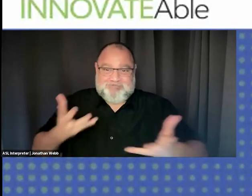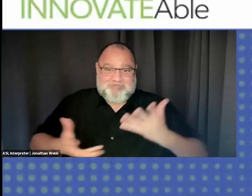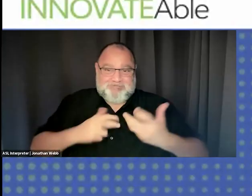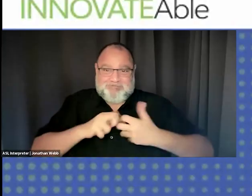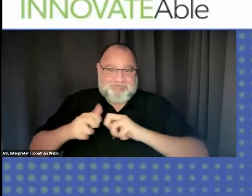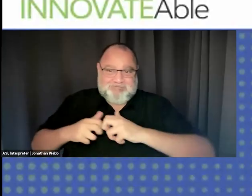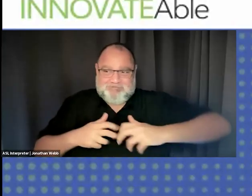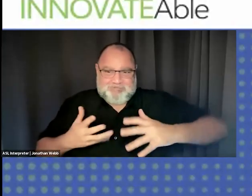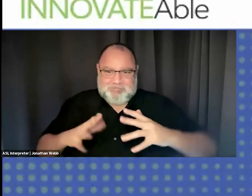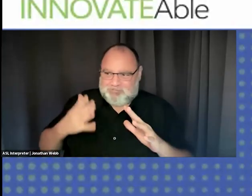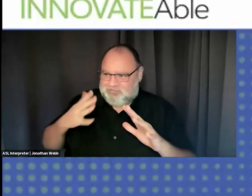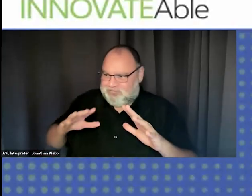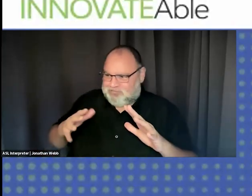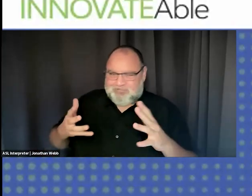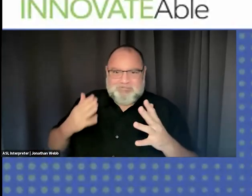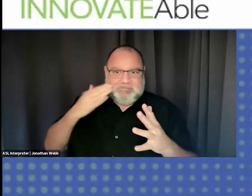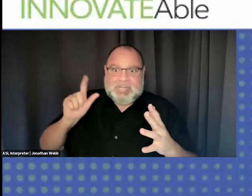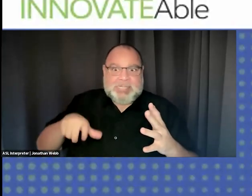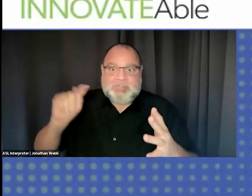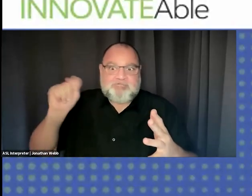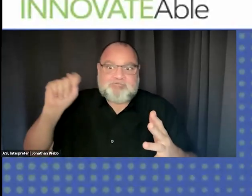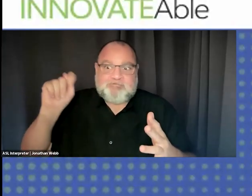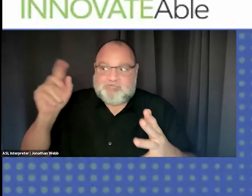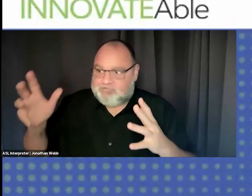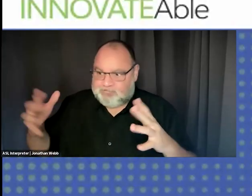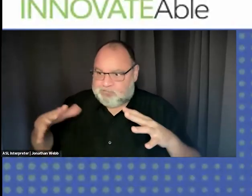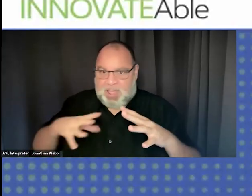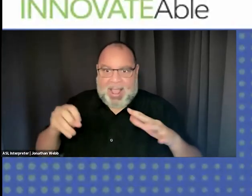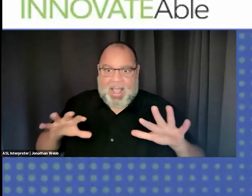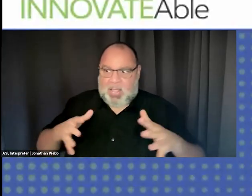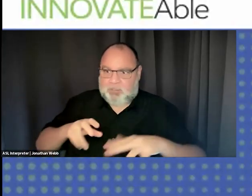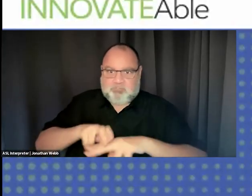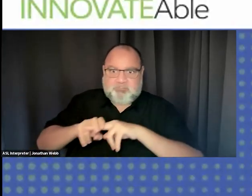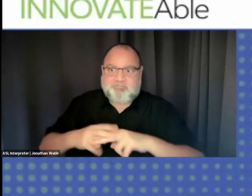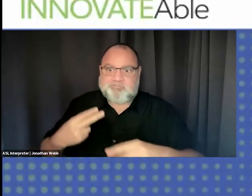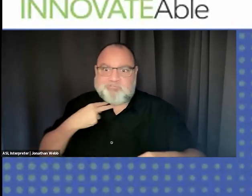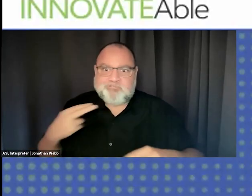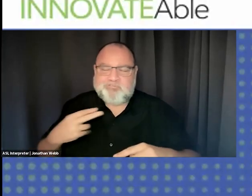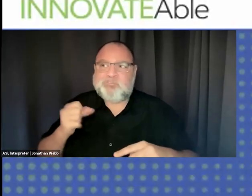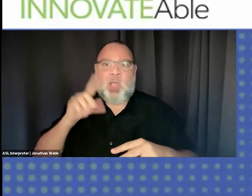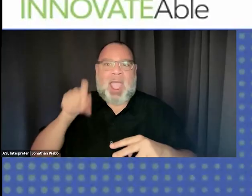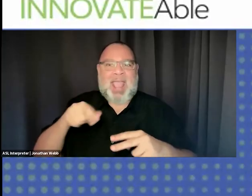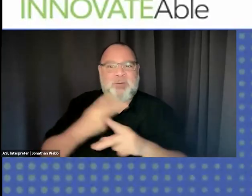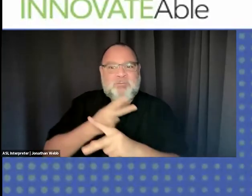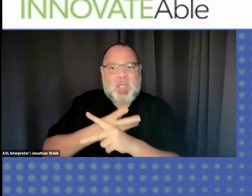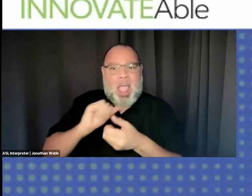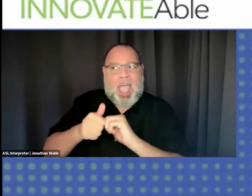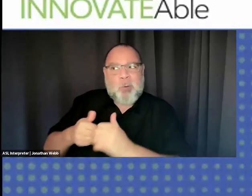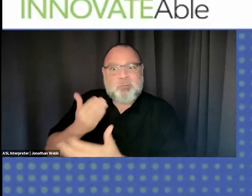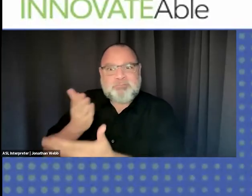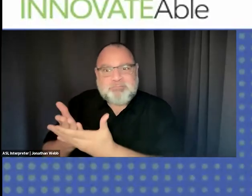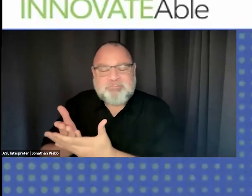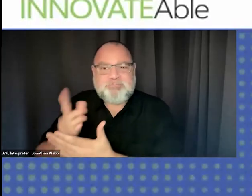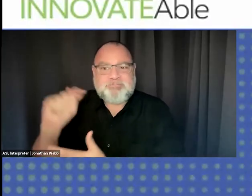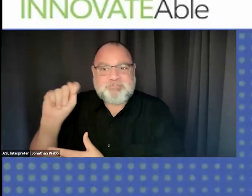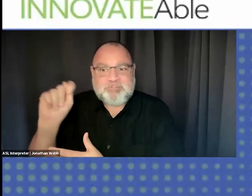don't work. So they had to figure out how to get me to the toilet. There we go. And